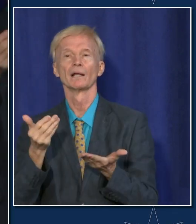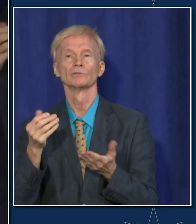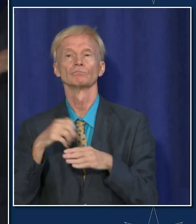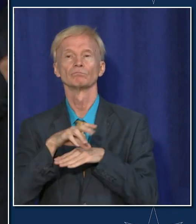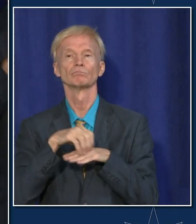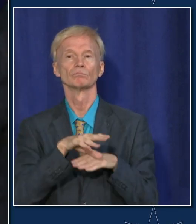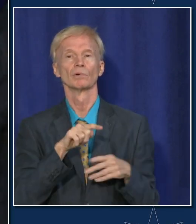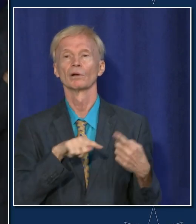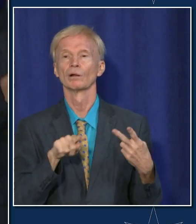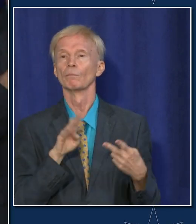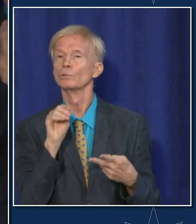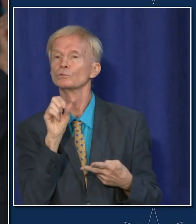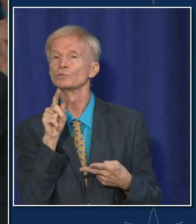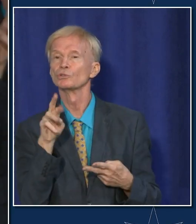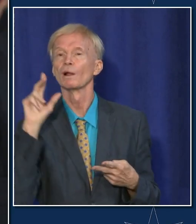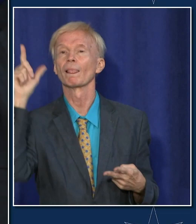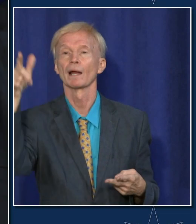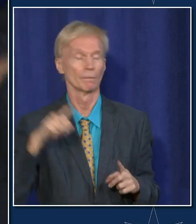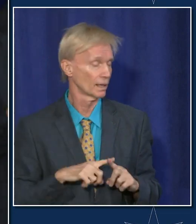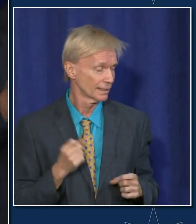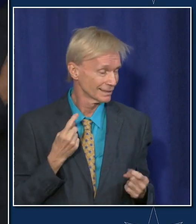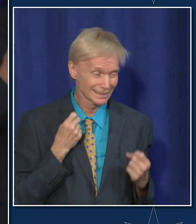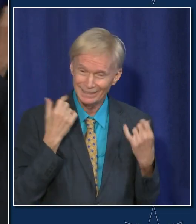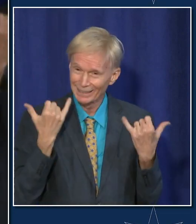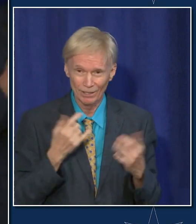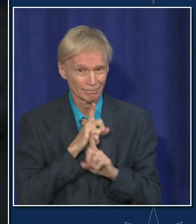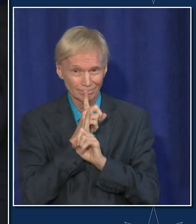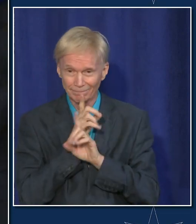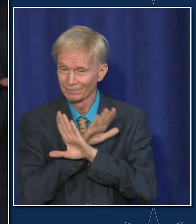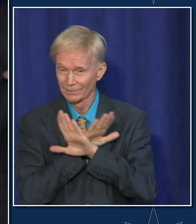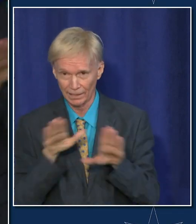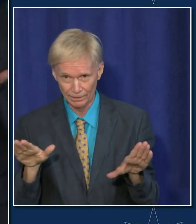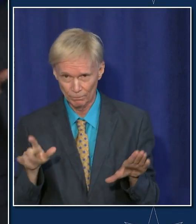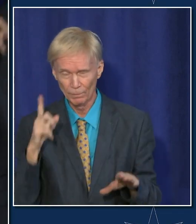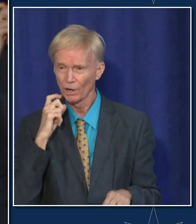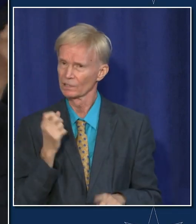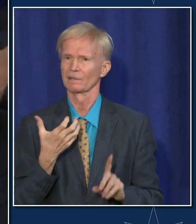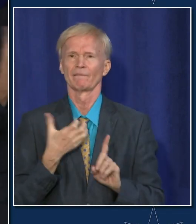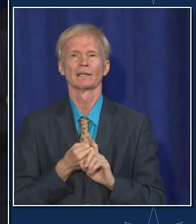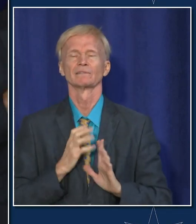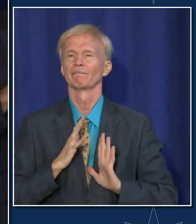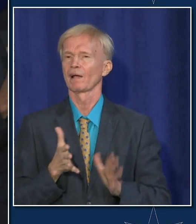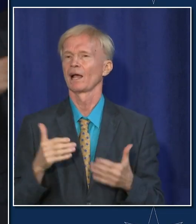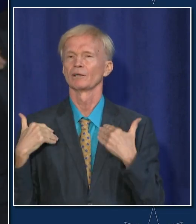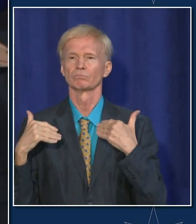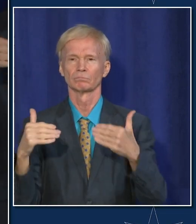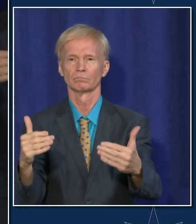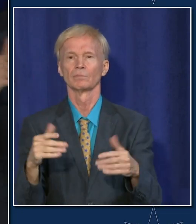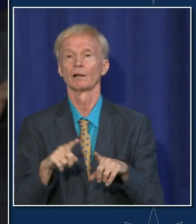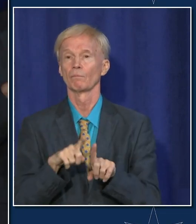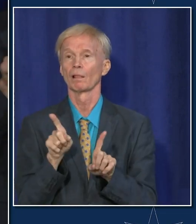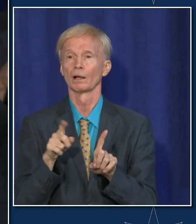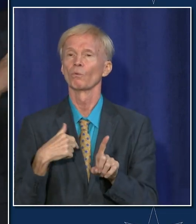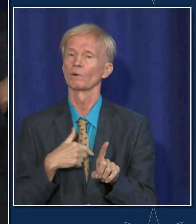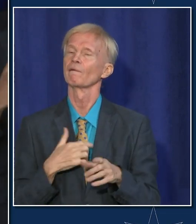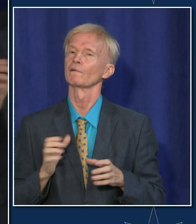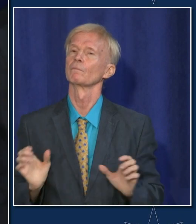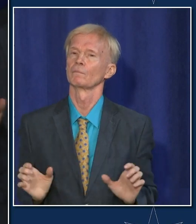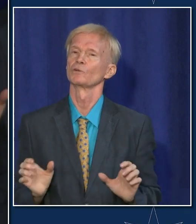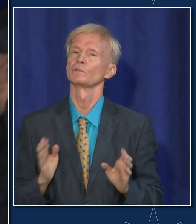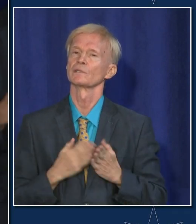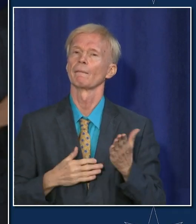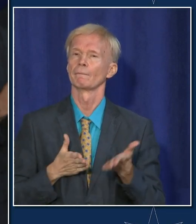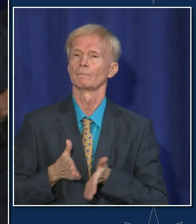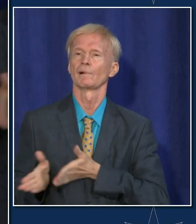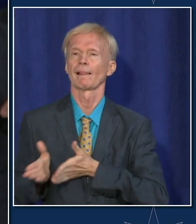down the line, which to be clear, there are not right now because the vaccine continues to perform very well, we've also done a lot of planning around that and are